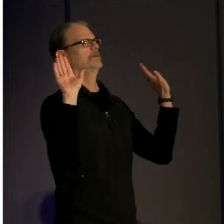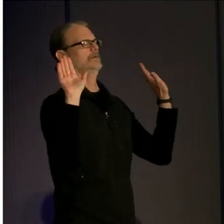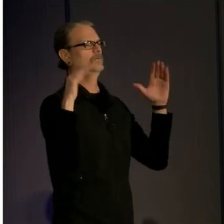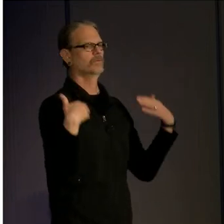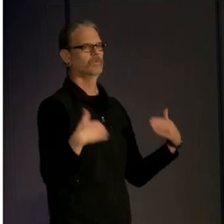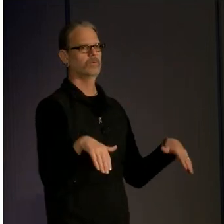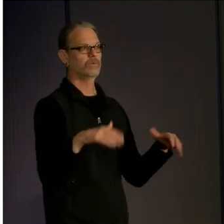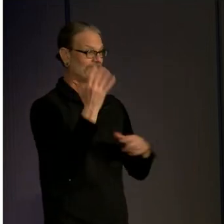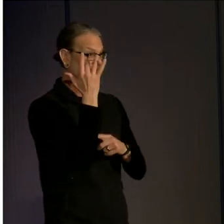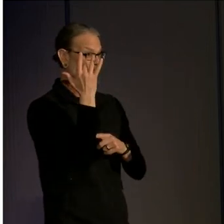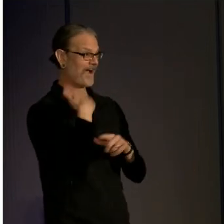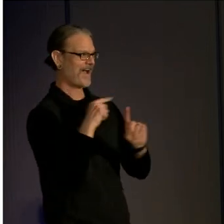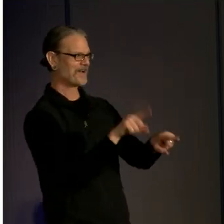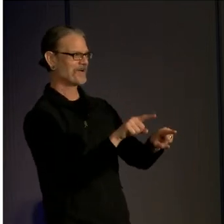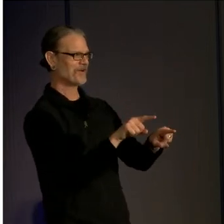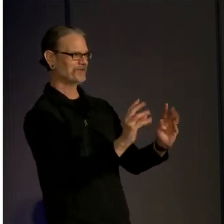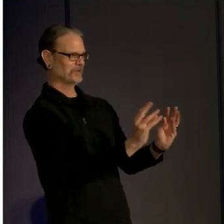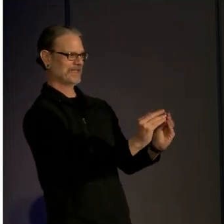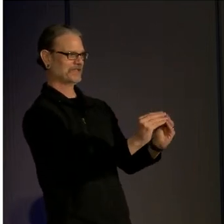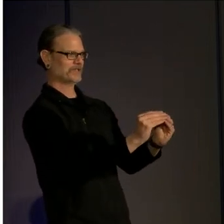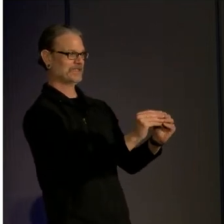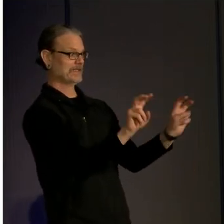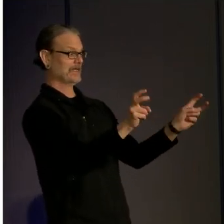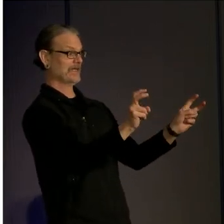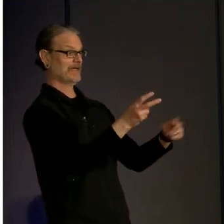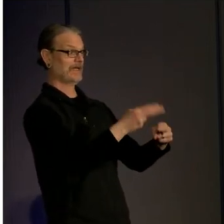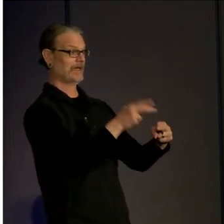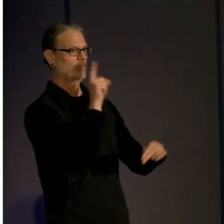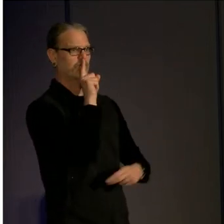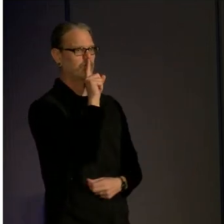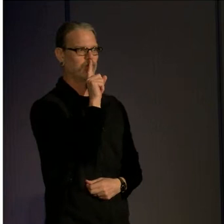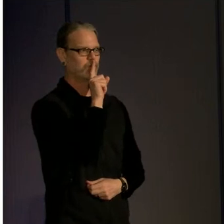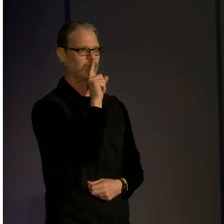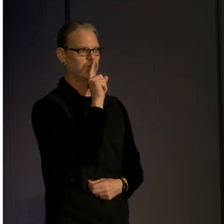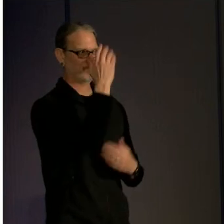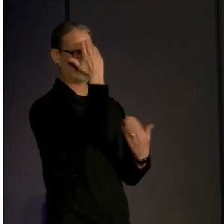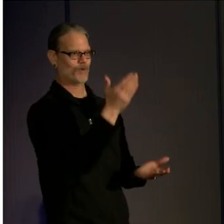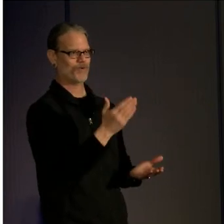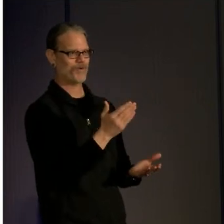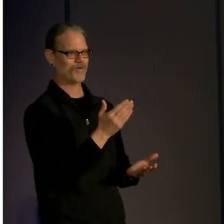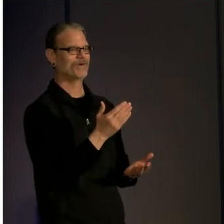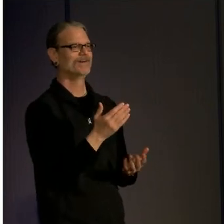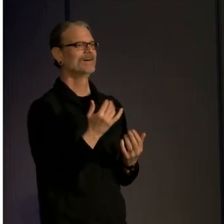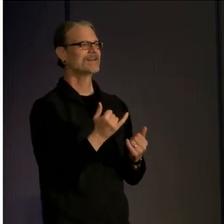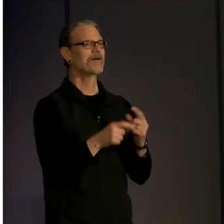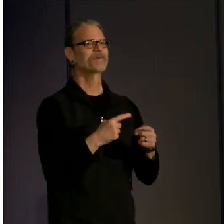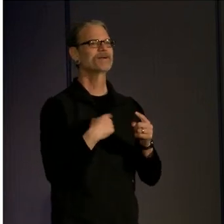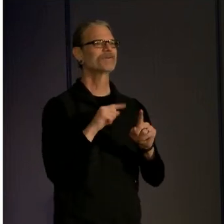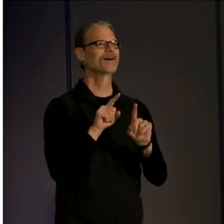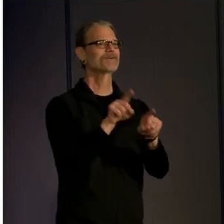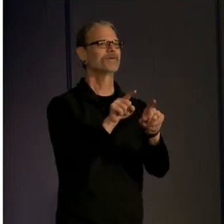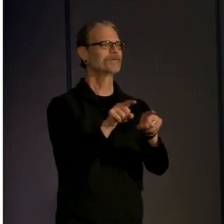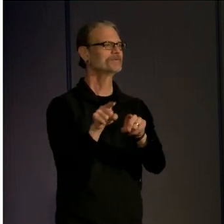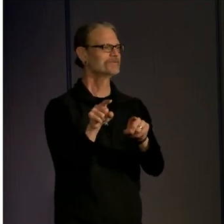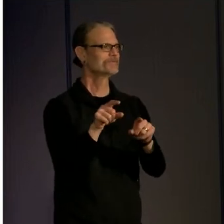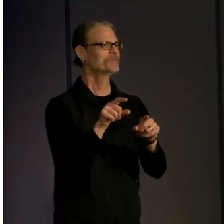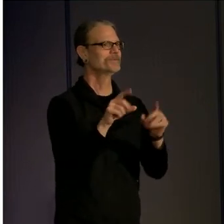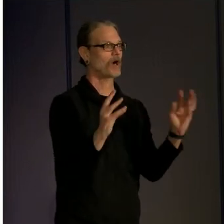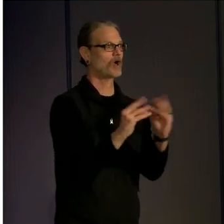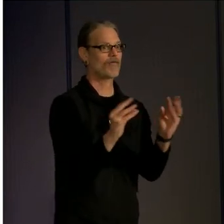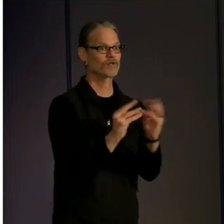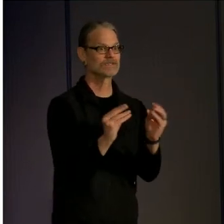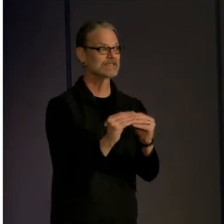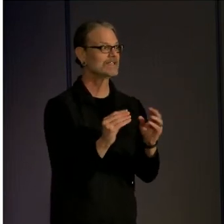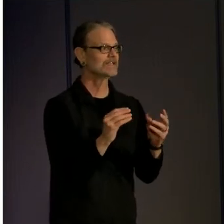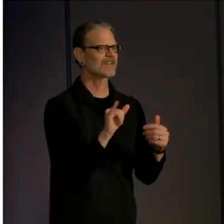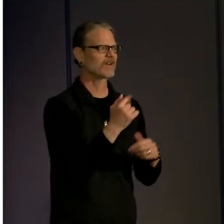know anything about. That was the first time I had done that, and now every conference I go to, about a third of the sessions are, you know,